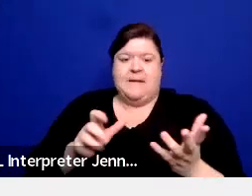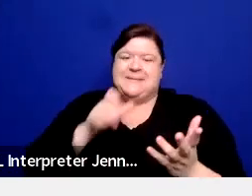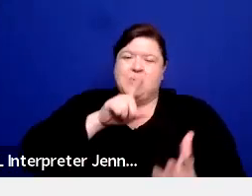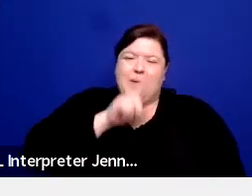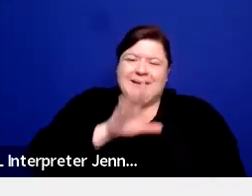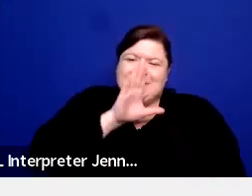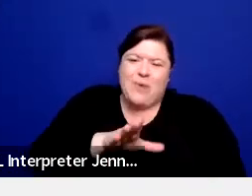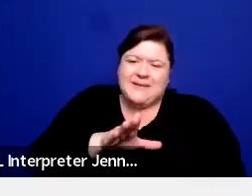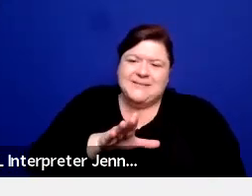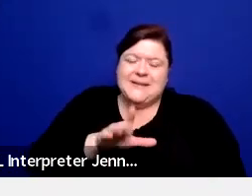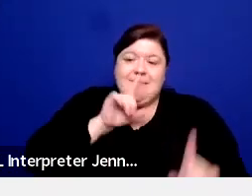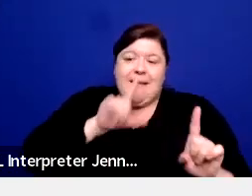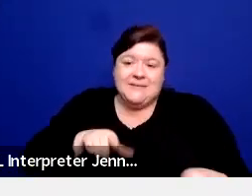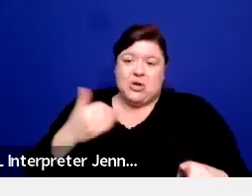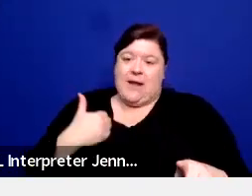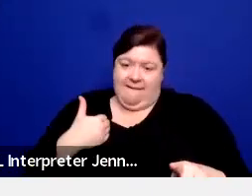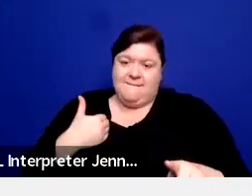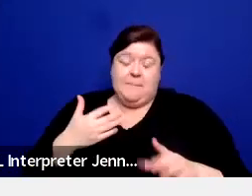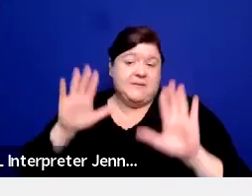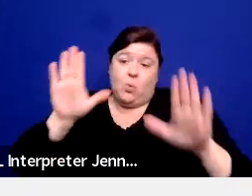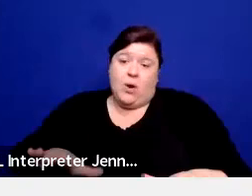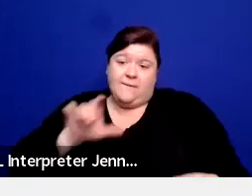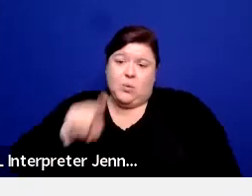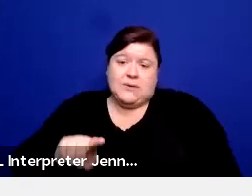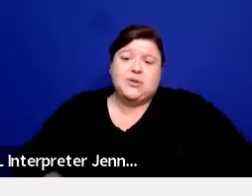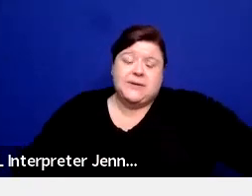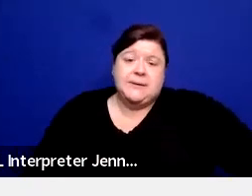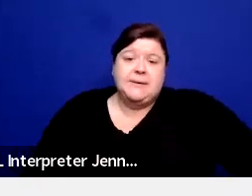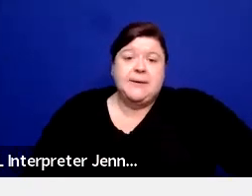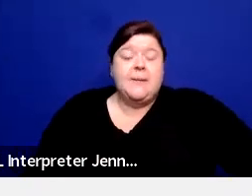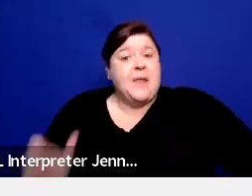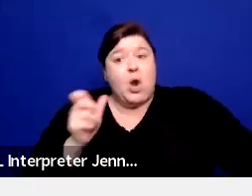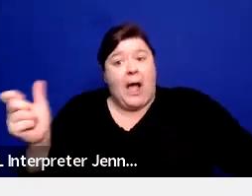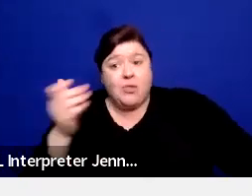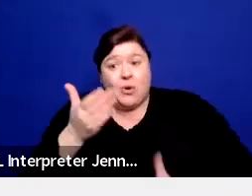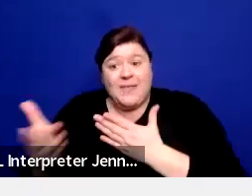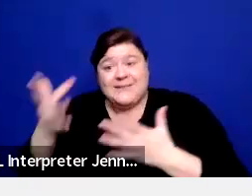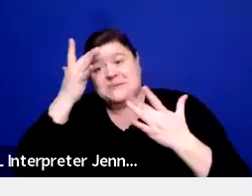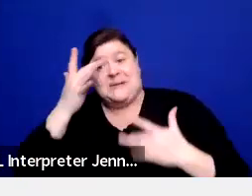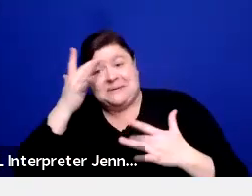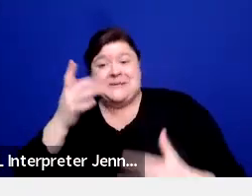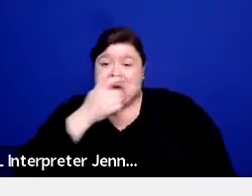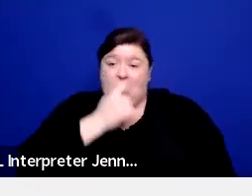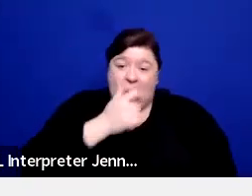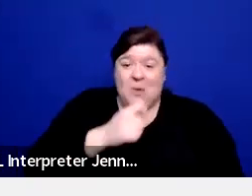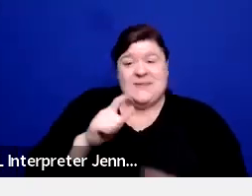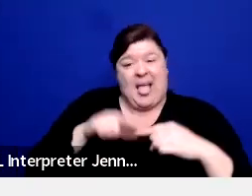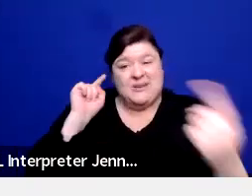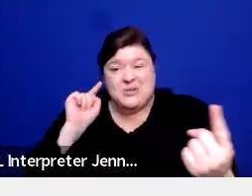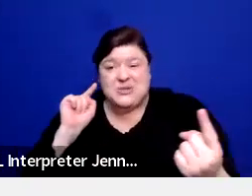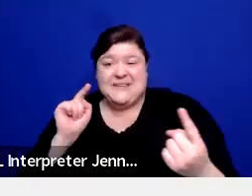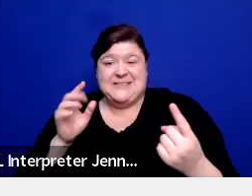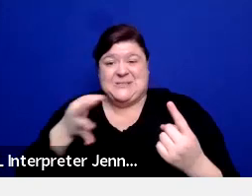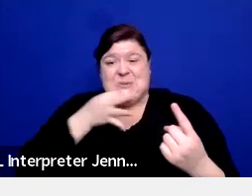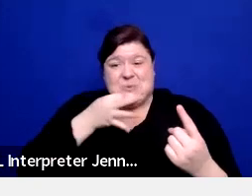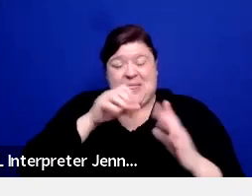straightforward answer. And I just will acknowledge that there are certainly other infections going around that are not COVID, and allergy season is starting.